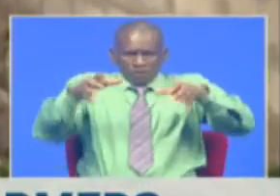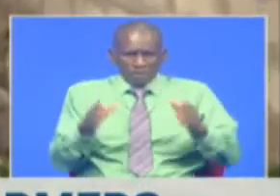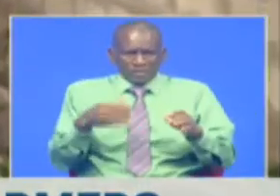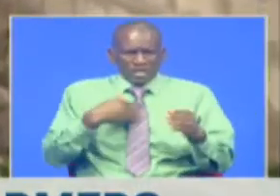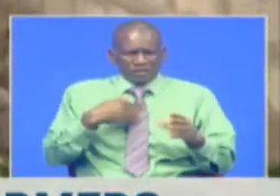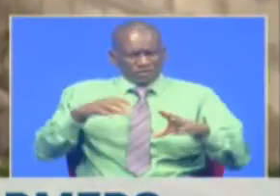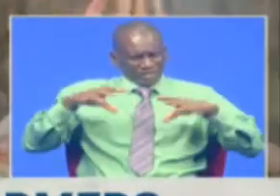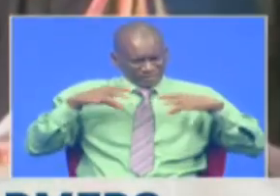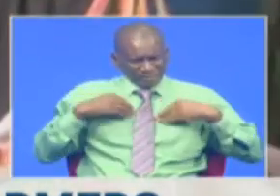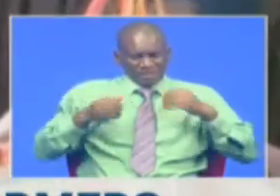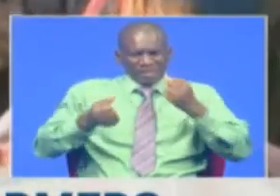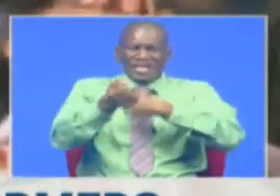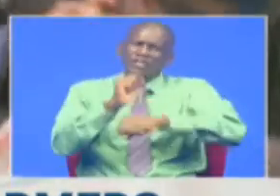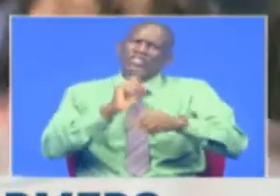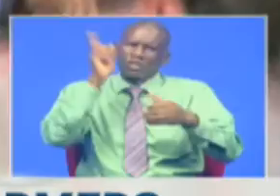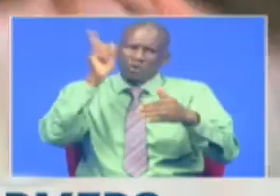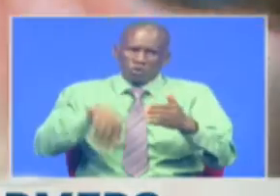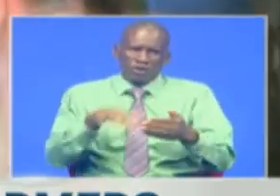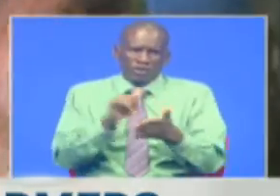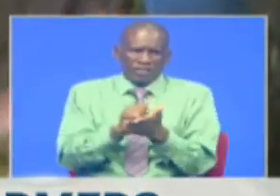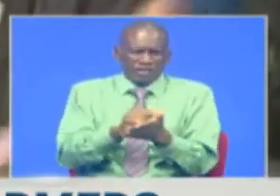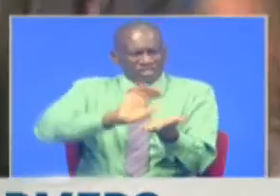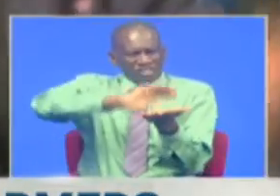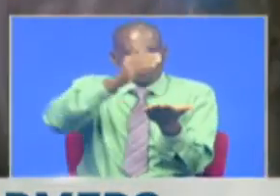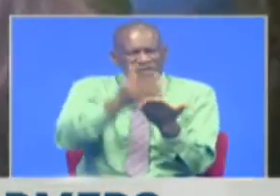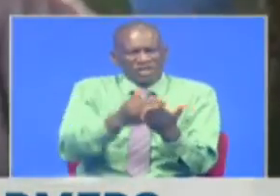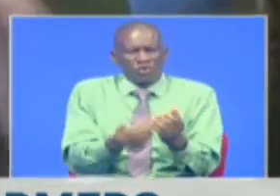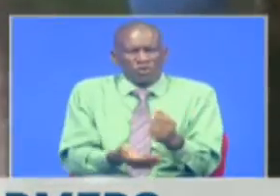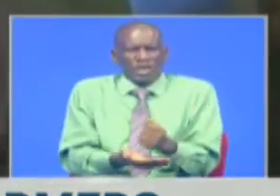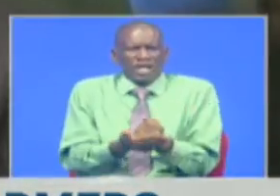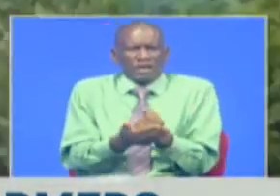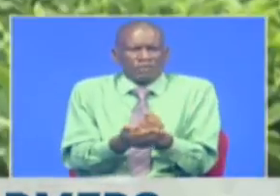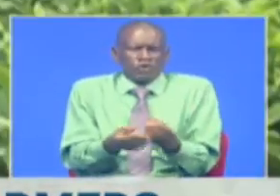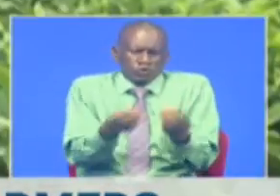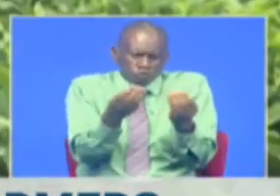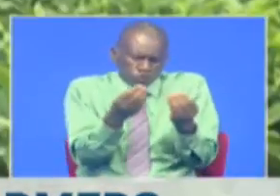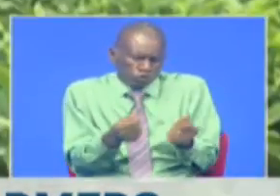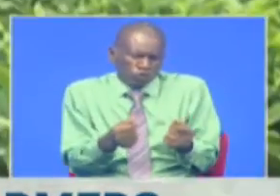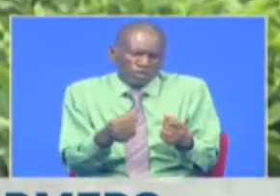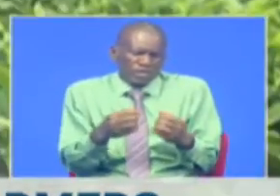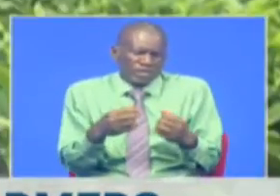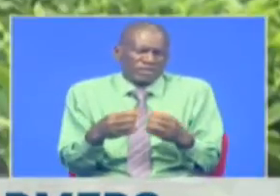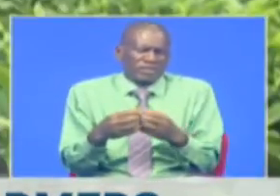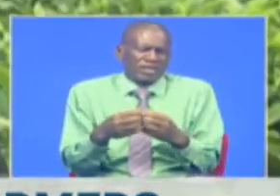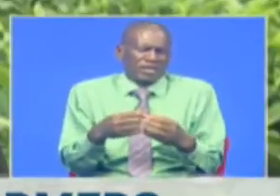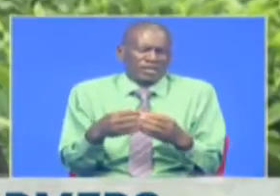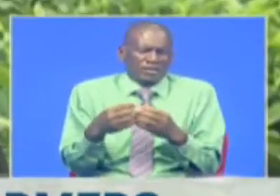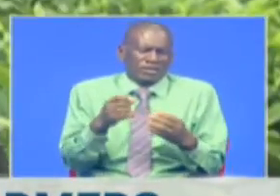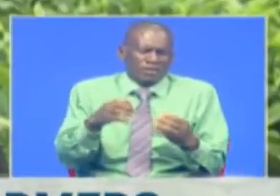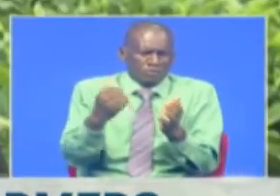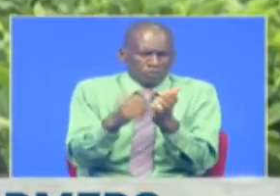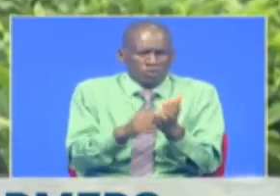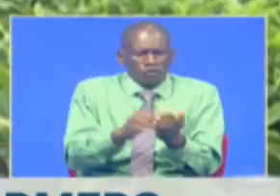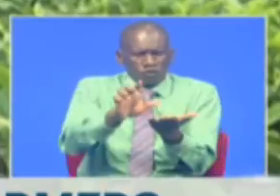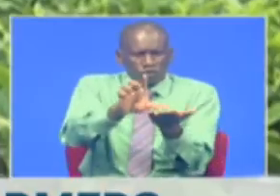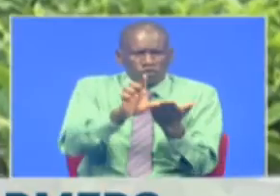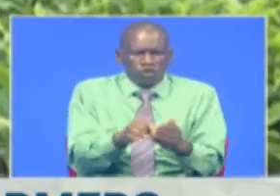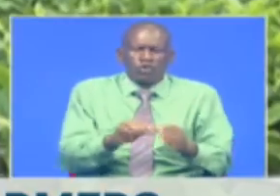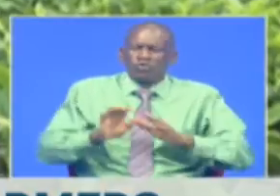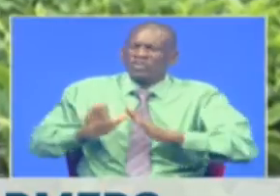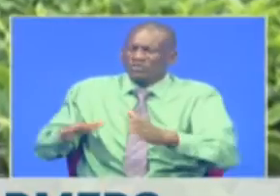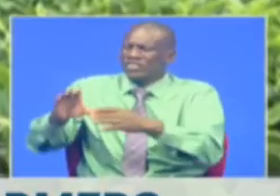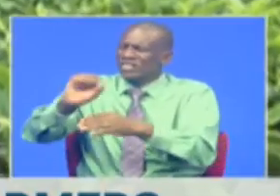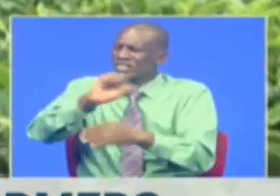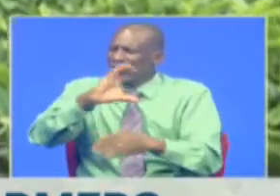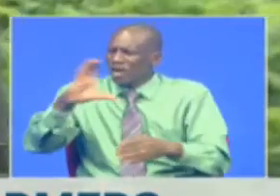the move, saying the fund will help remove the burden of debts. Unatoka kwa sako hii, unaenda sako hii gine na bado